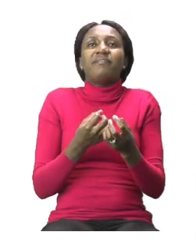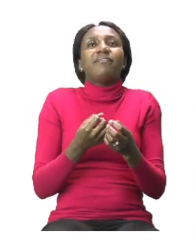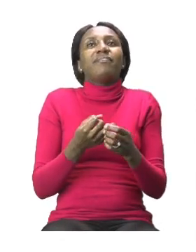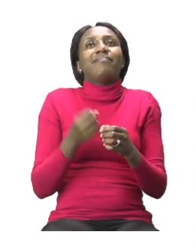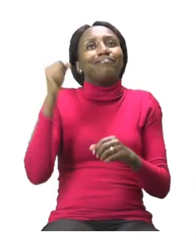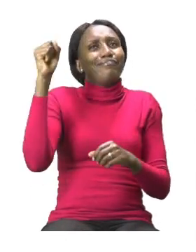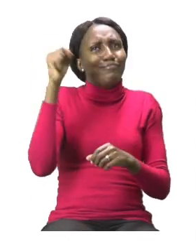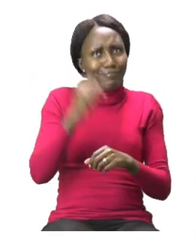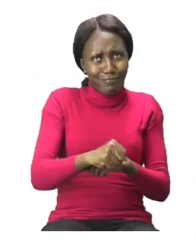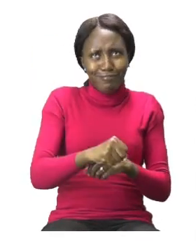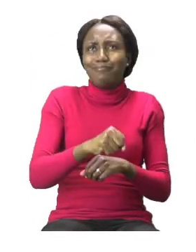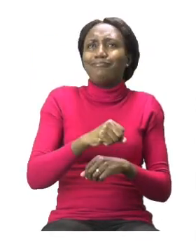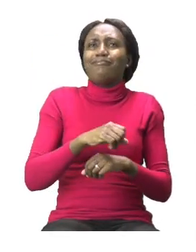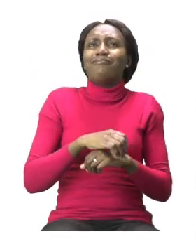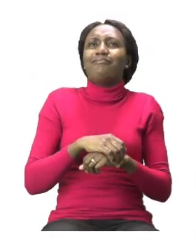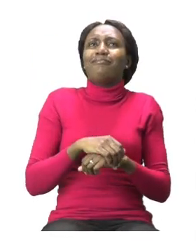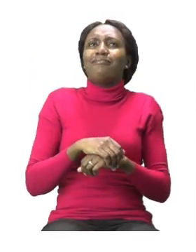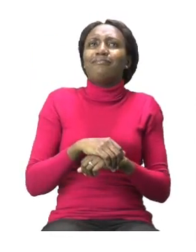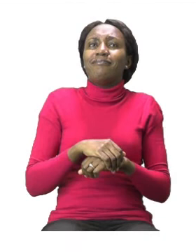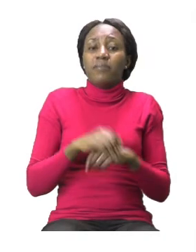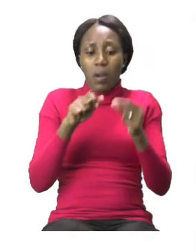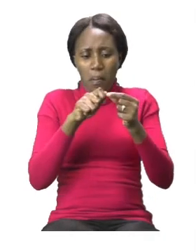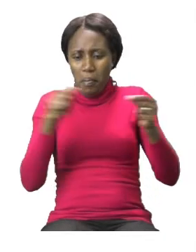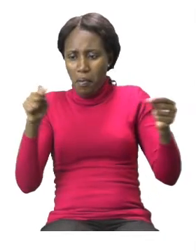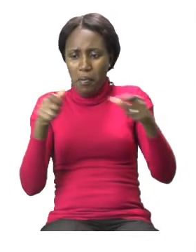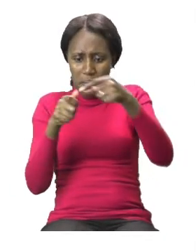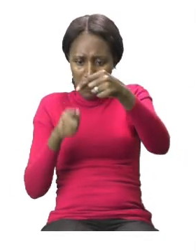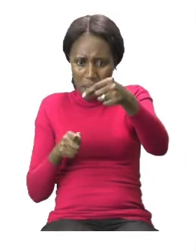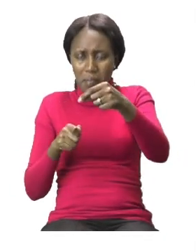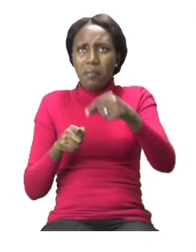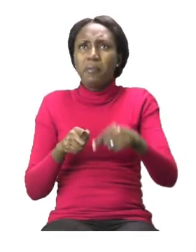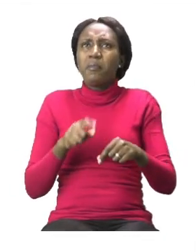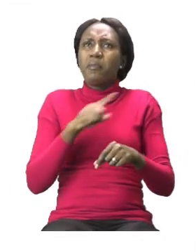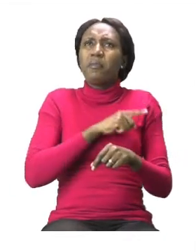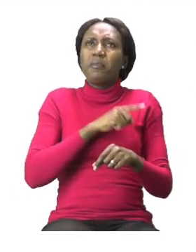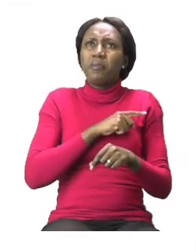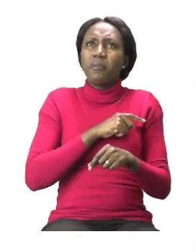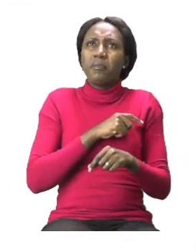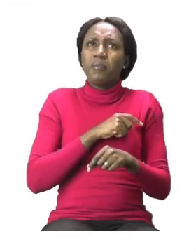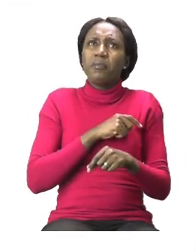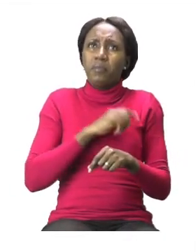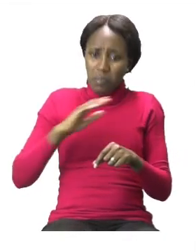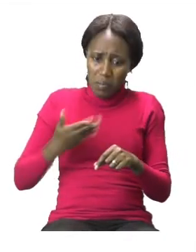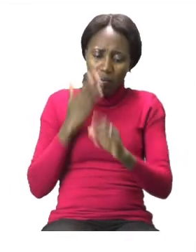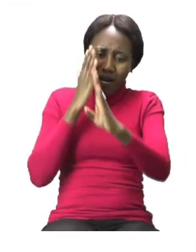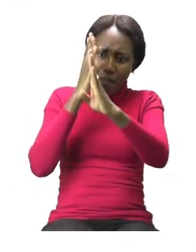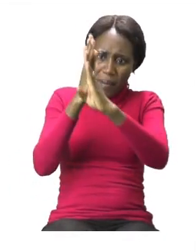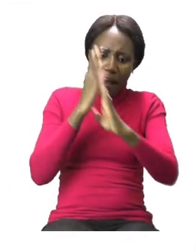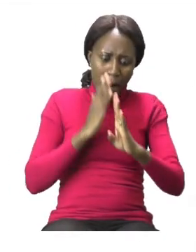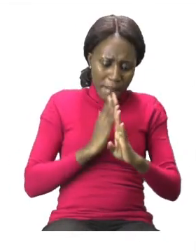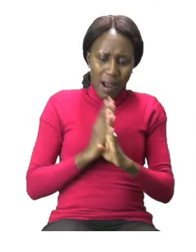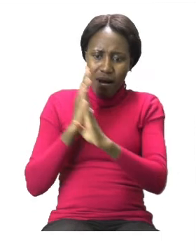Yes, we do. Now, the measuring tape is used so that we can make everything the exact size